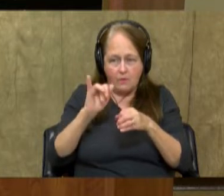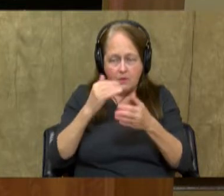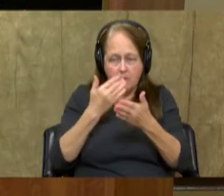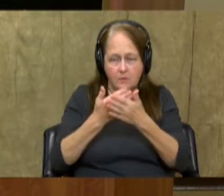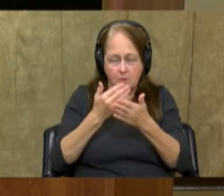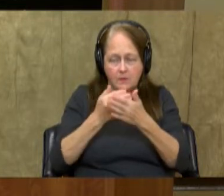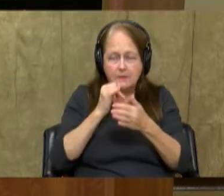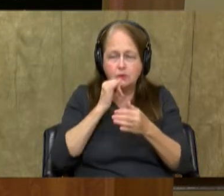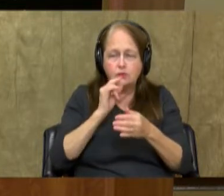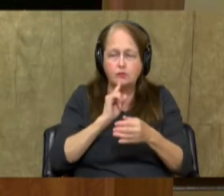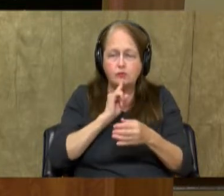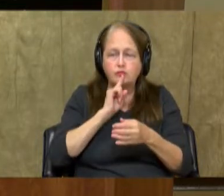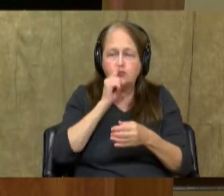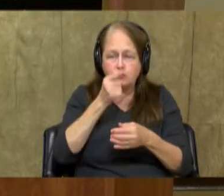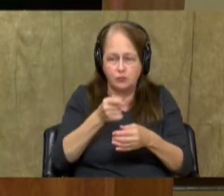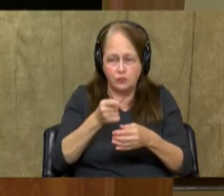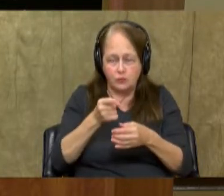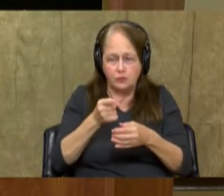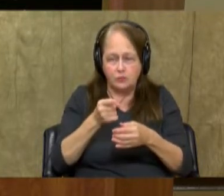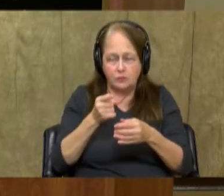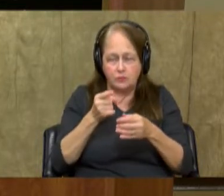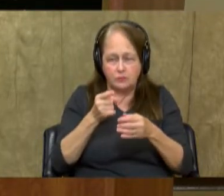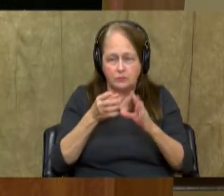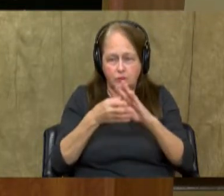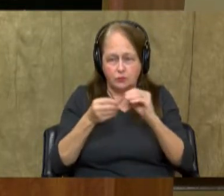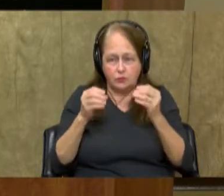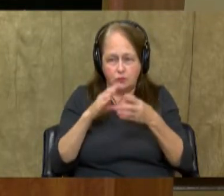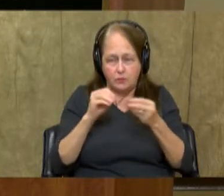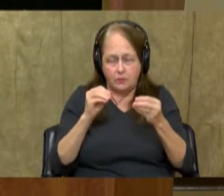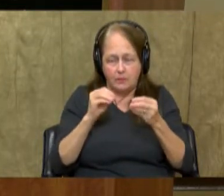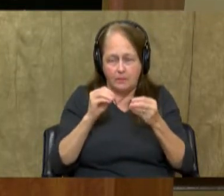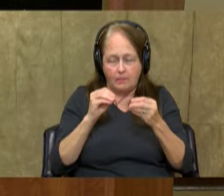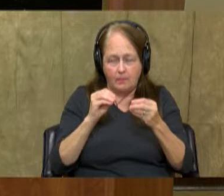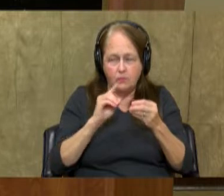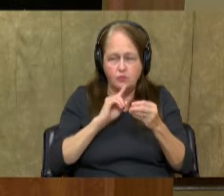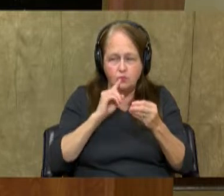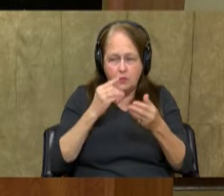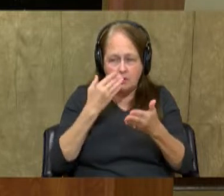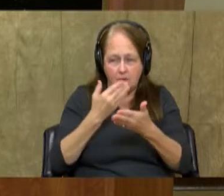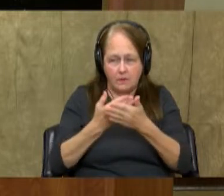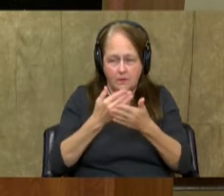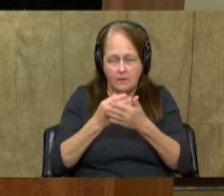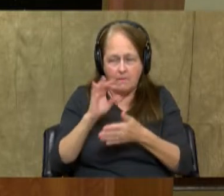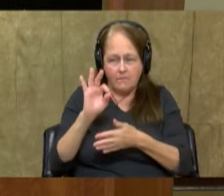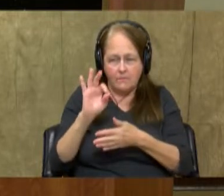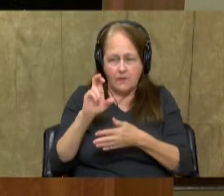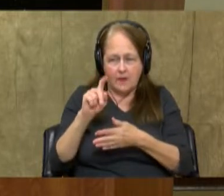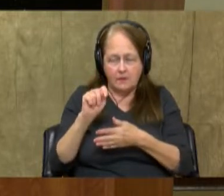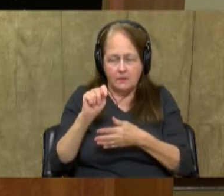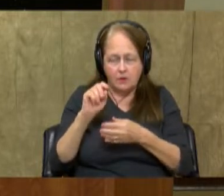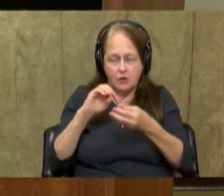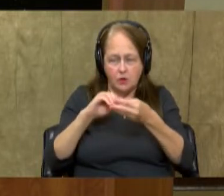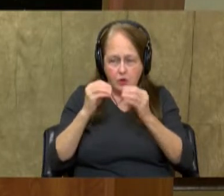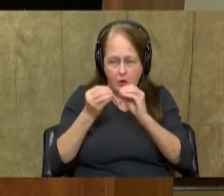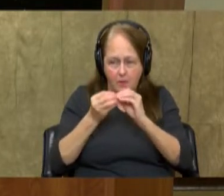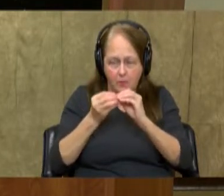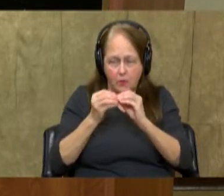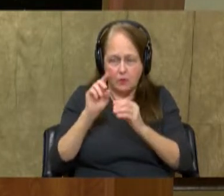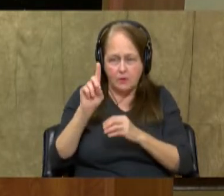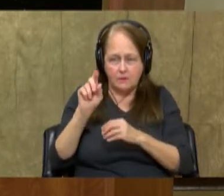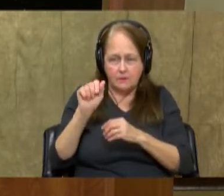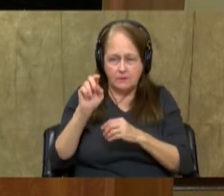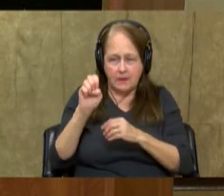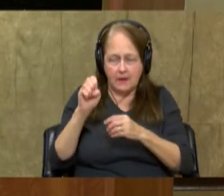facts. So we know that we're dealing with or reading about facts when we see numbers, dates,